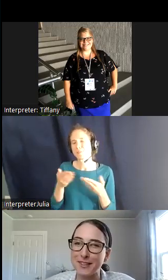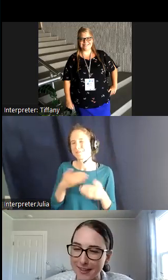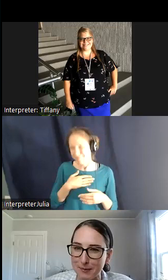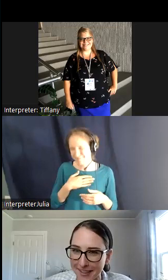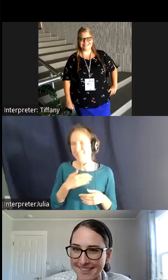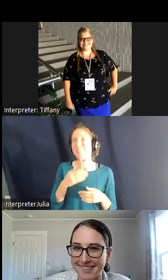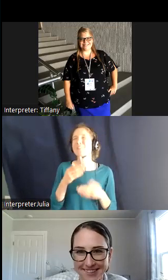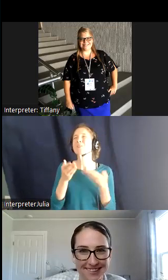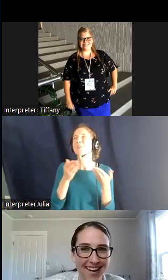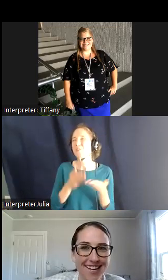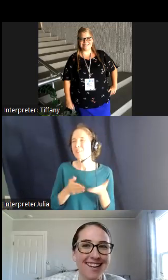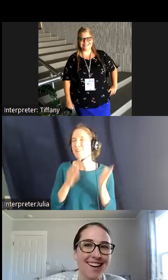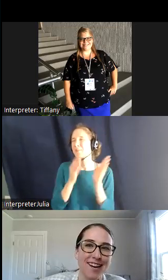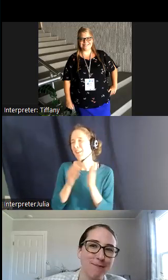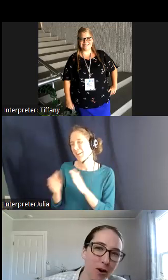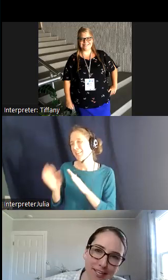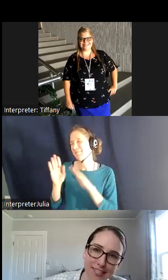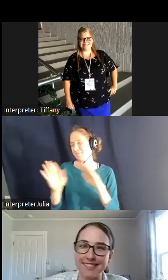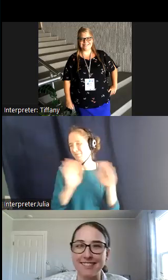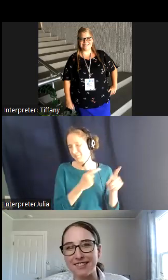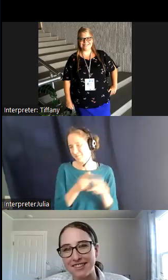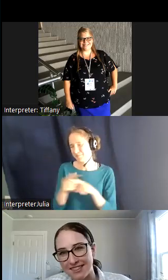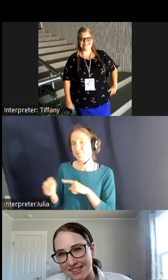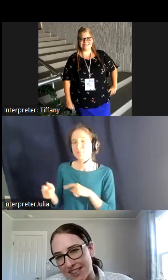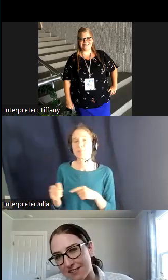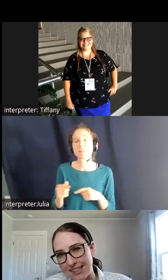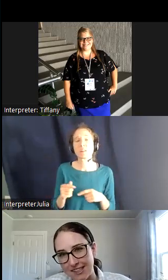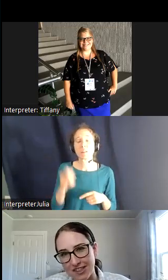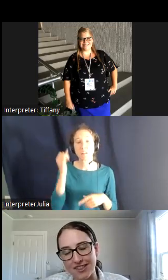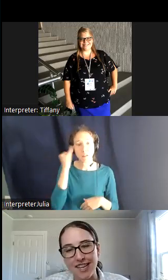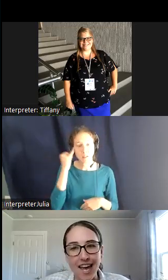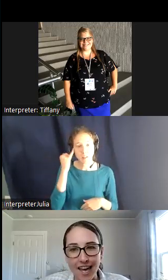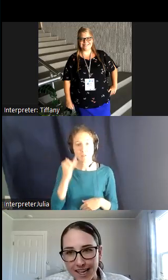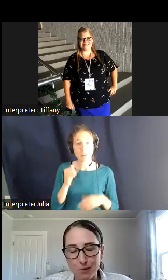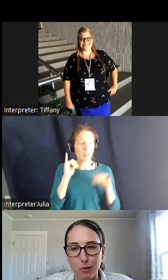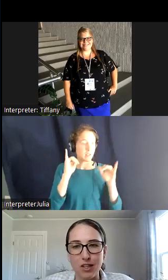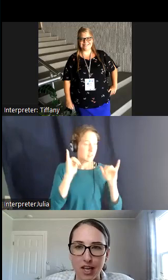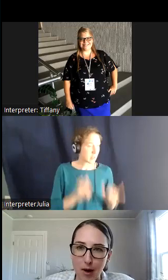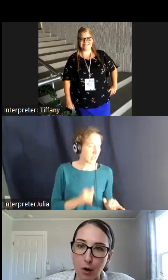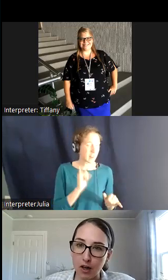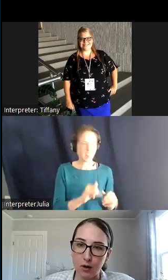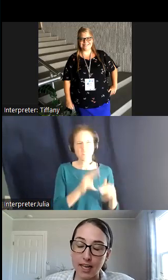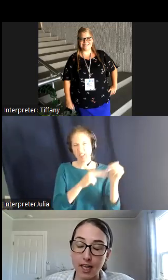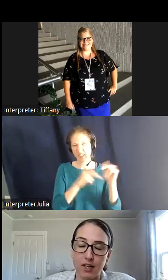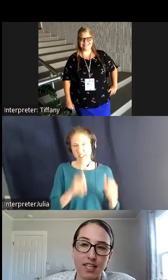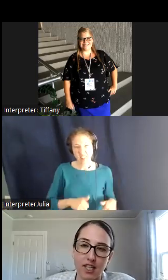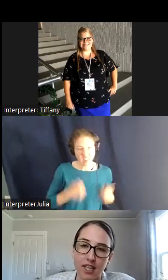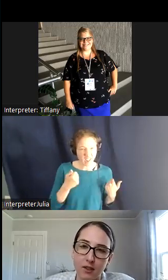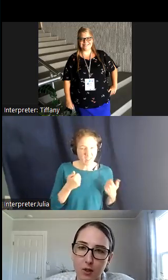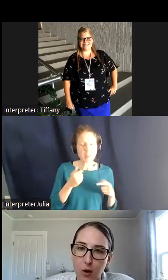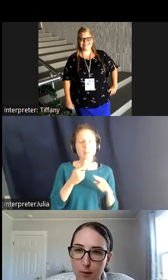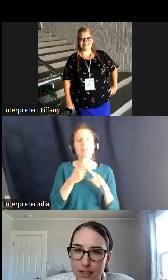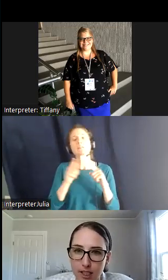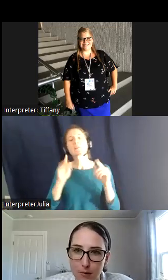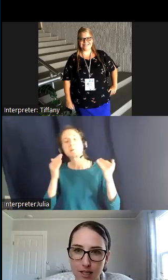what those service plans look like. Outpatient is going to look a little different than residential. And when we're talking about care coordination,